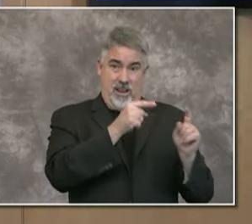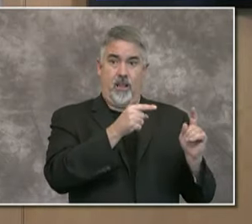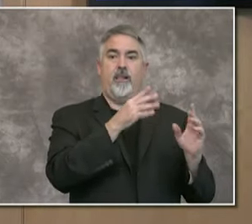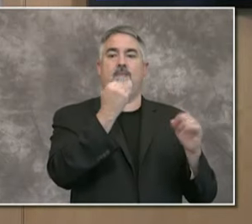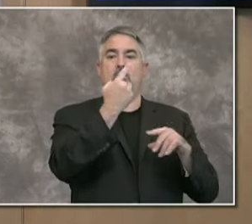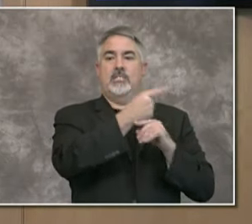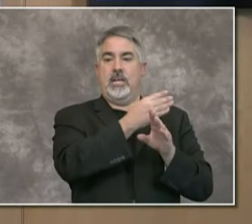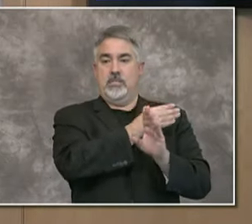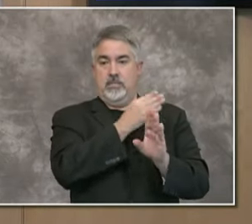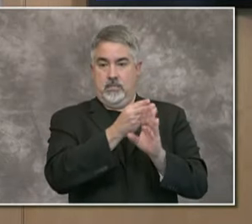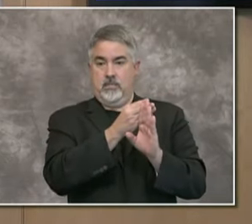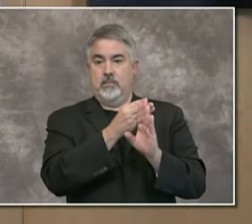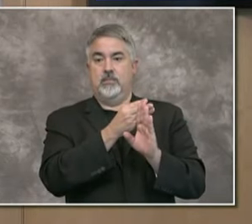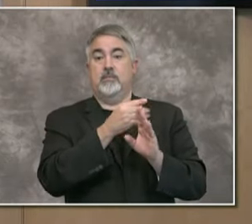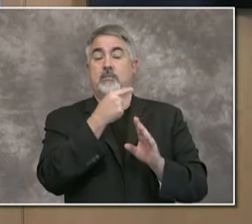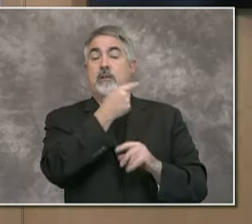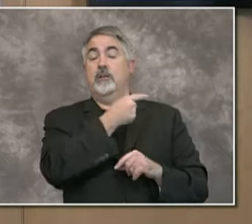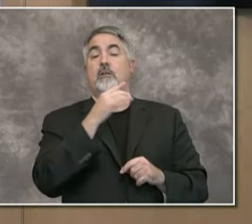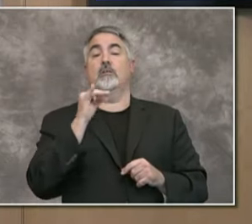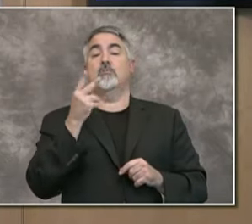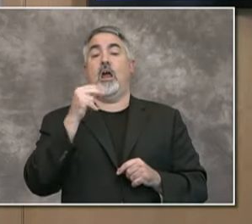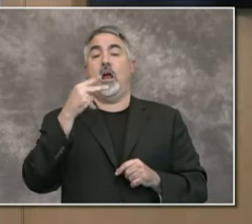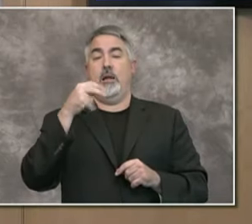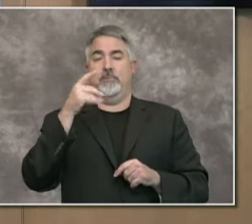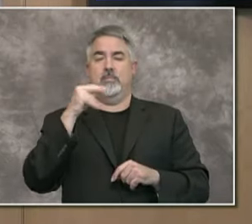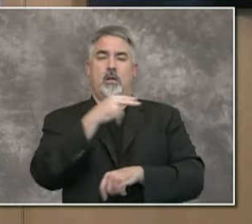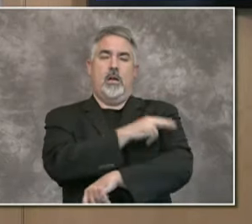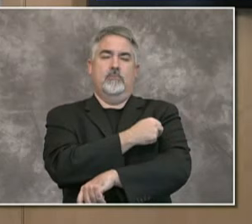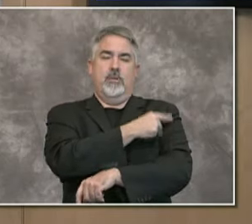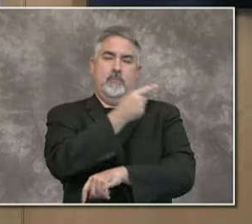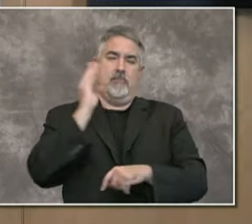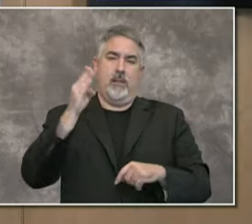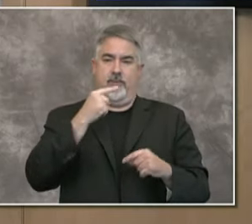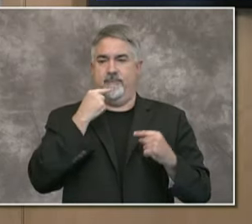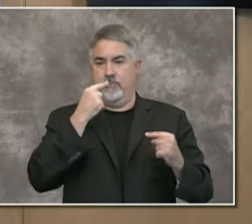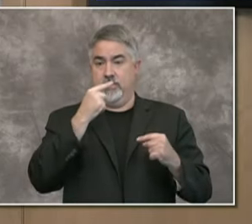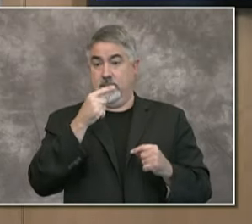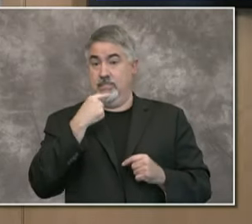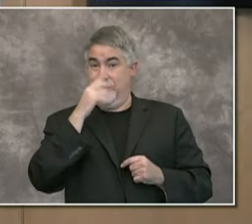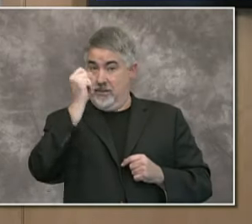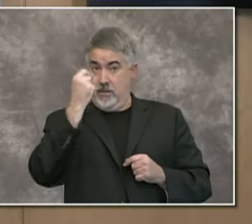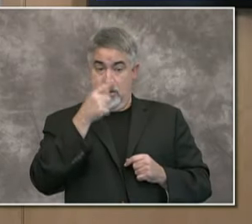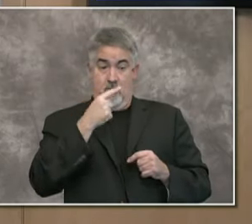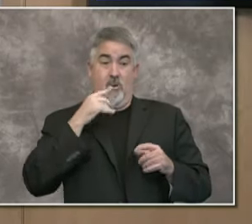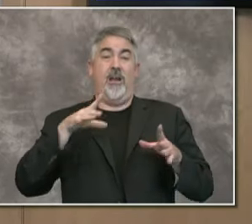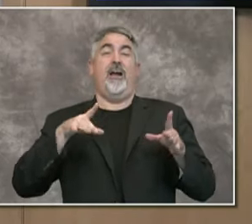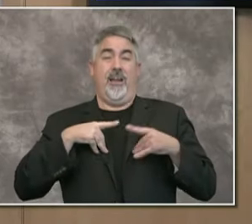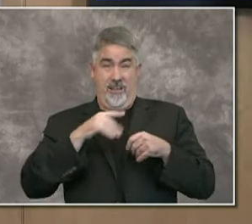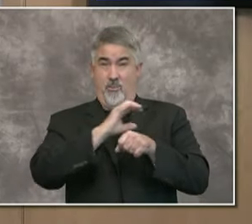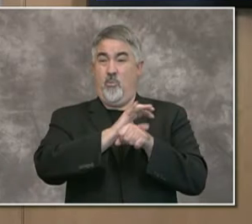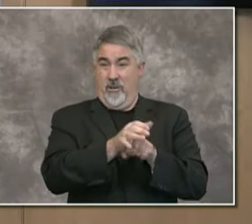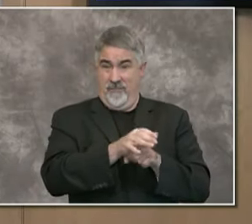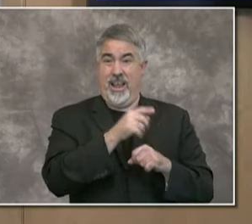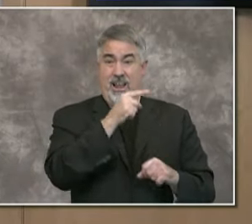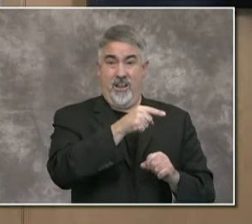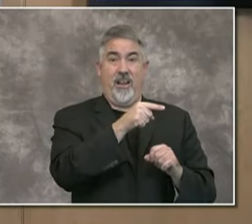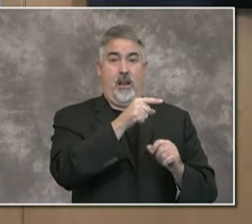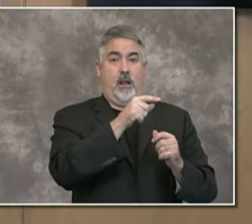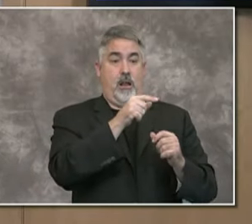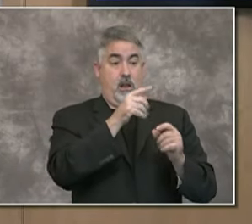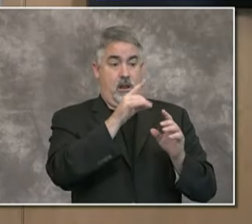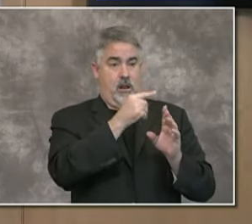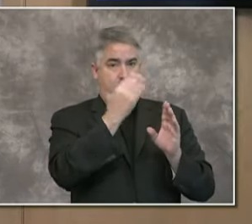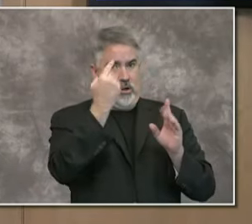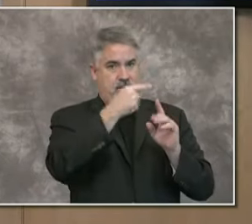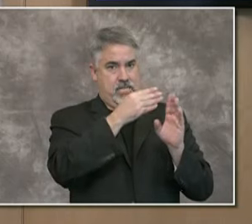doing. So you simply take the date that you had a positive, 14 days later, you assume them to be recovered. You adjust that by any loss of